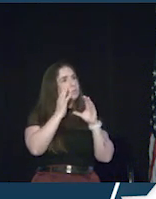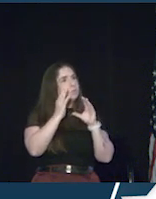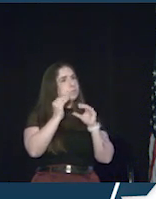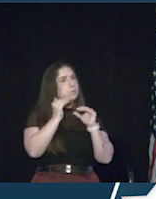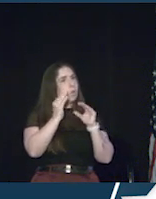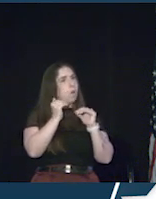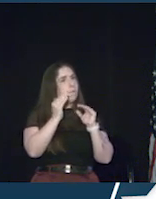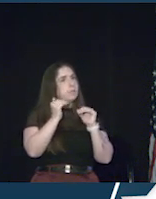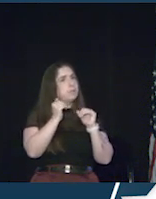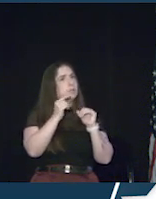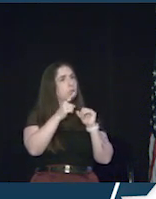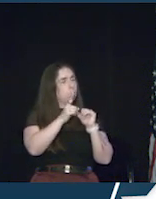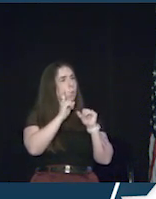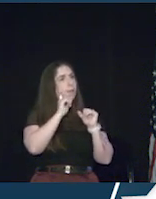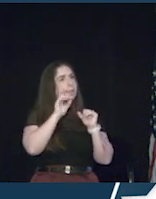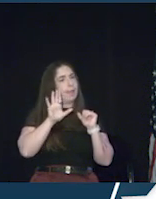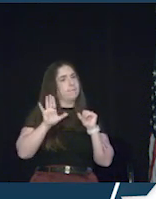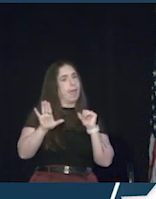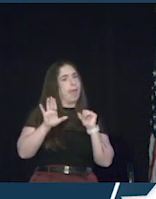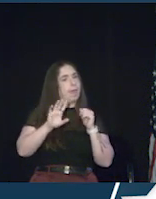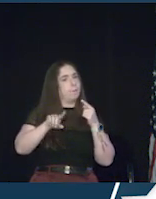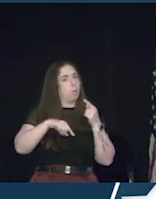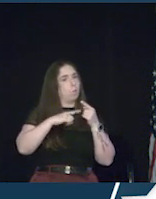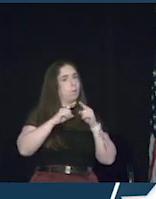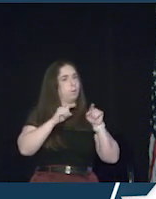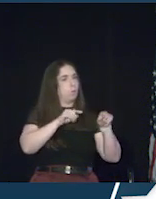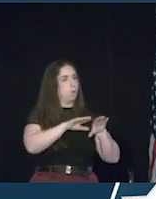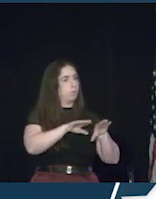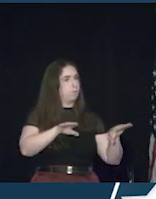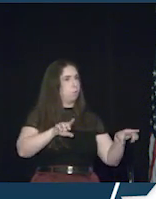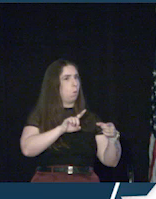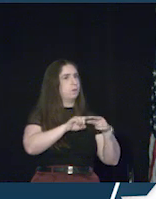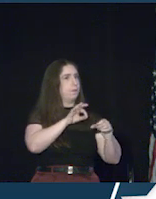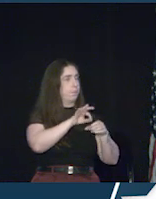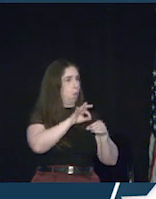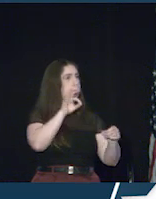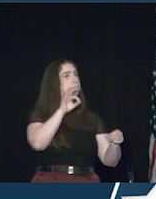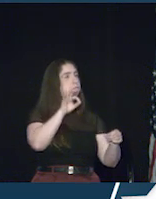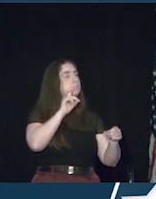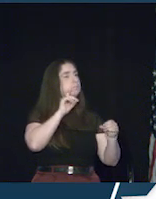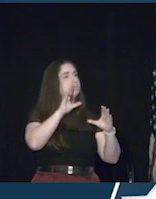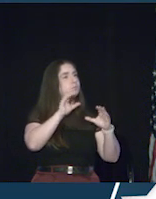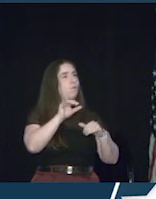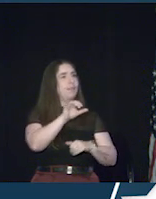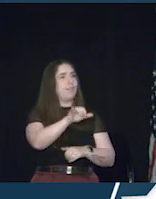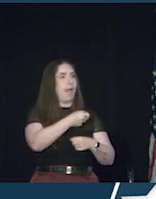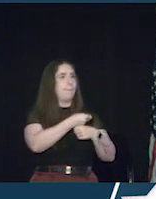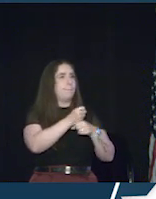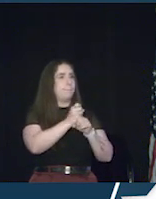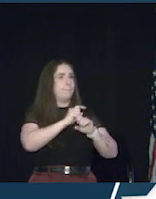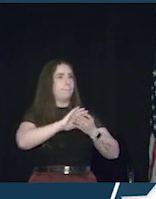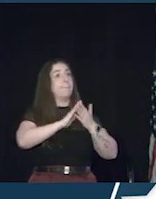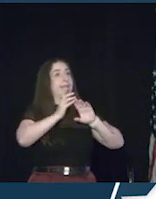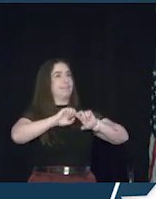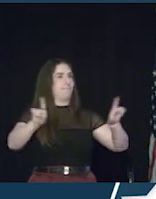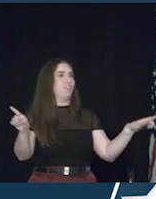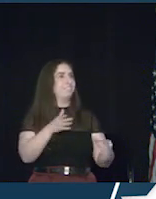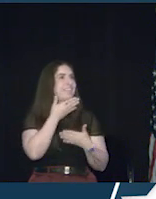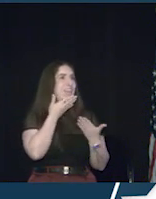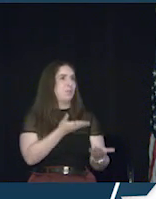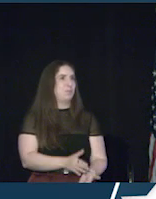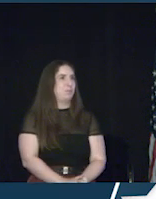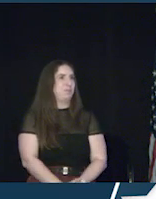faces when they go to the floor to cast their vote. And hopefully that makes the difference. Thank